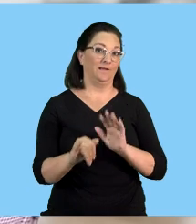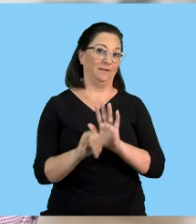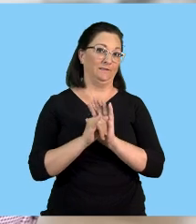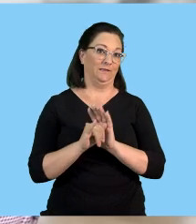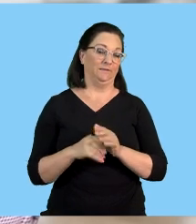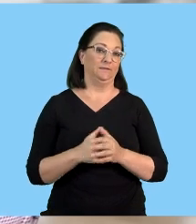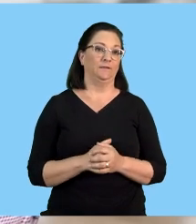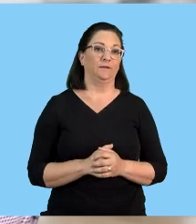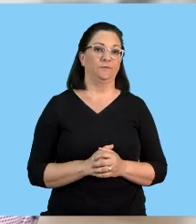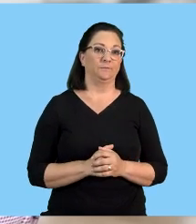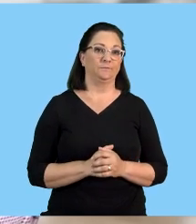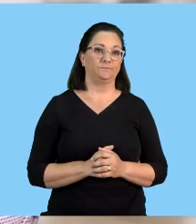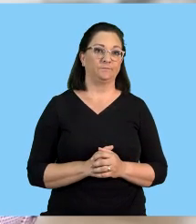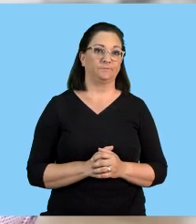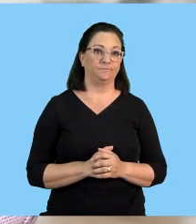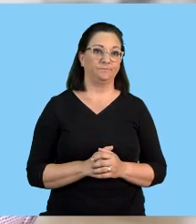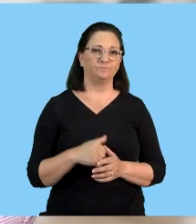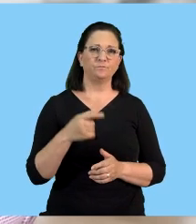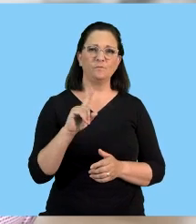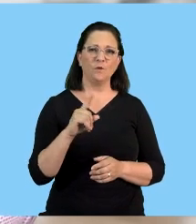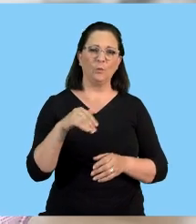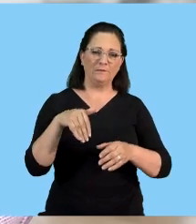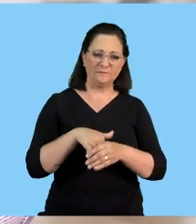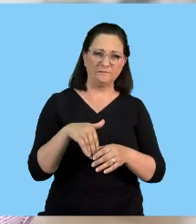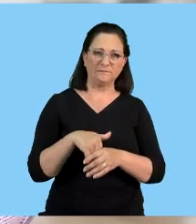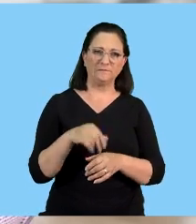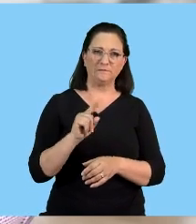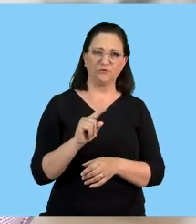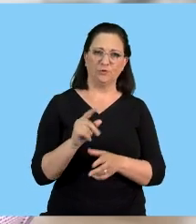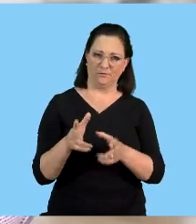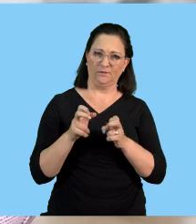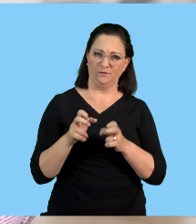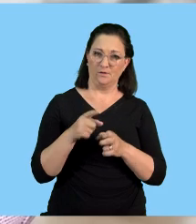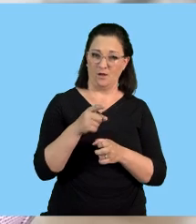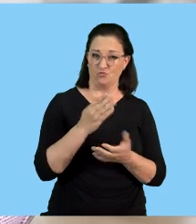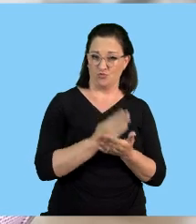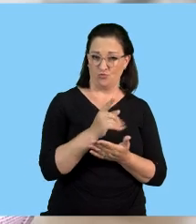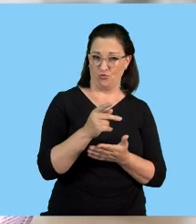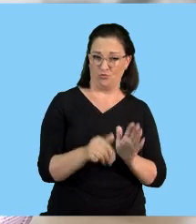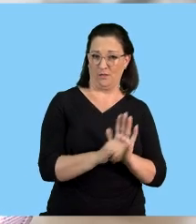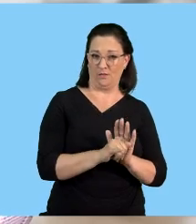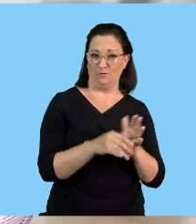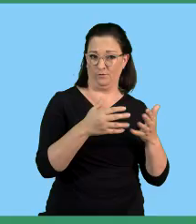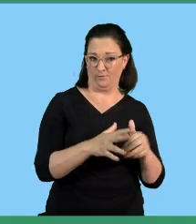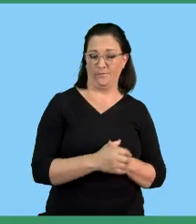the type of the integration strategy applied by NGS. I'm sure you've identified